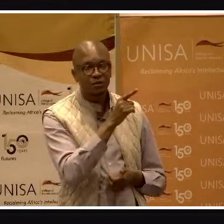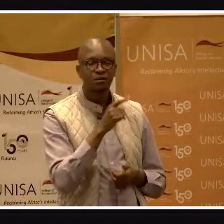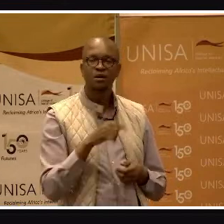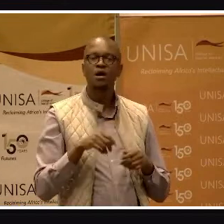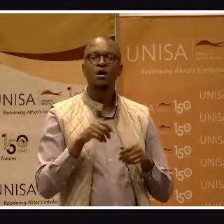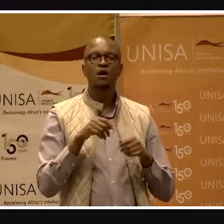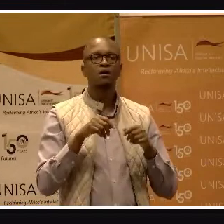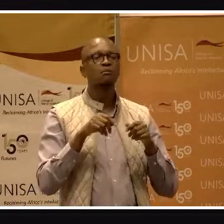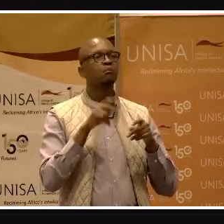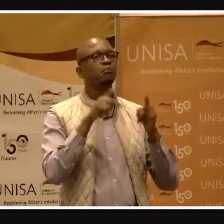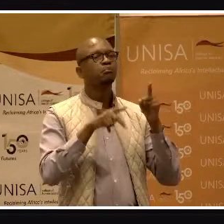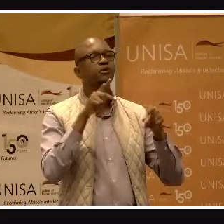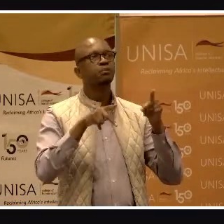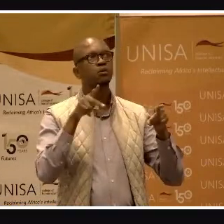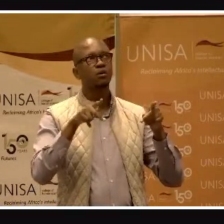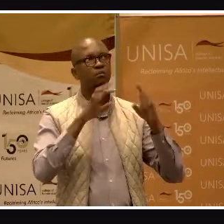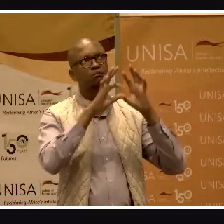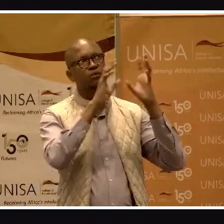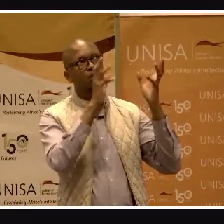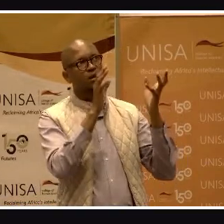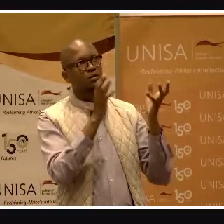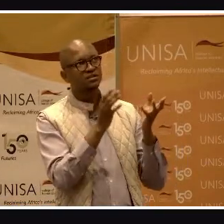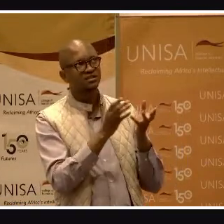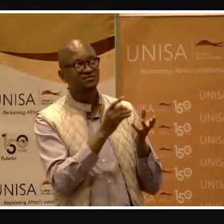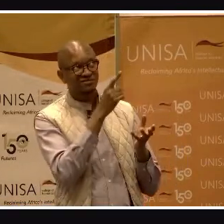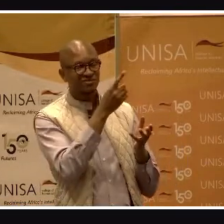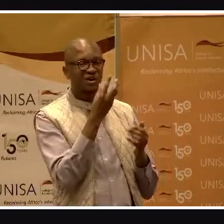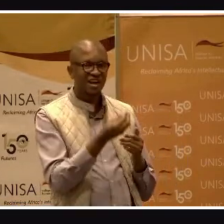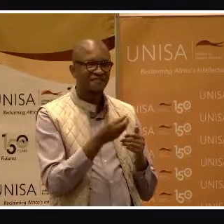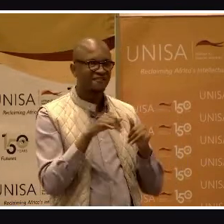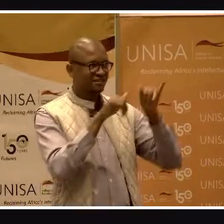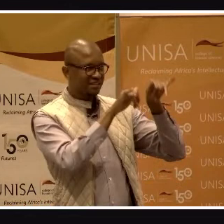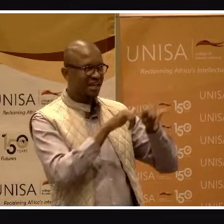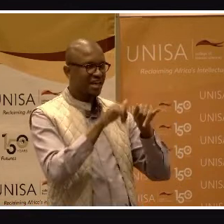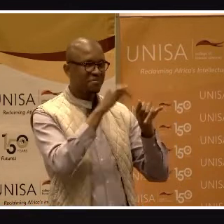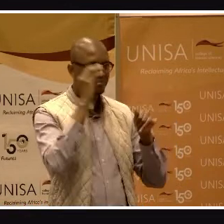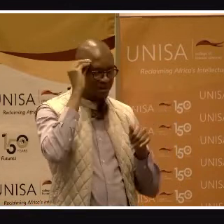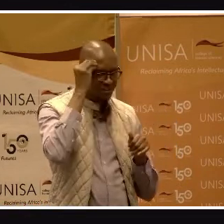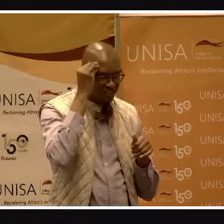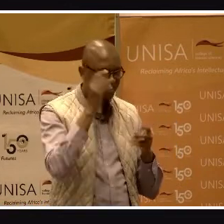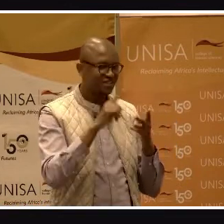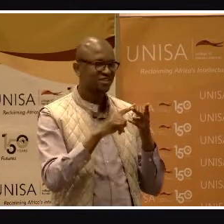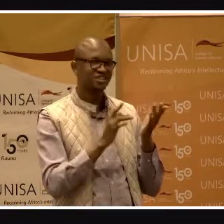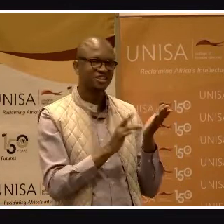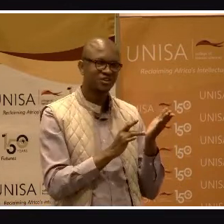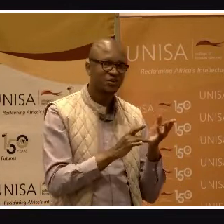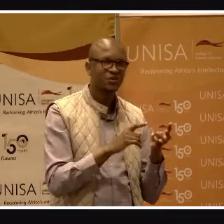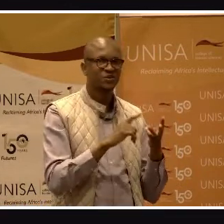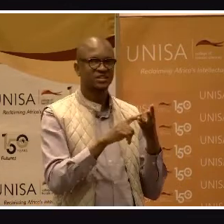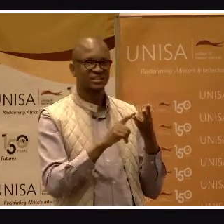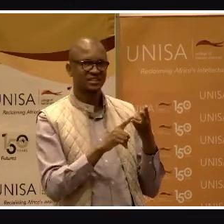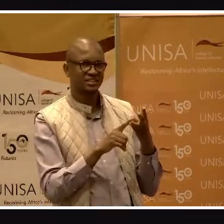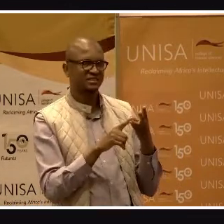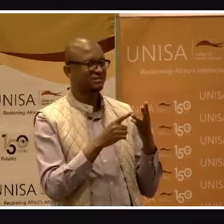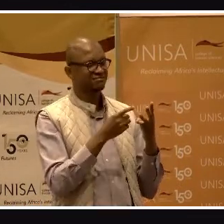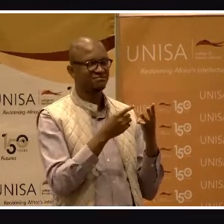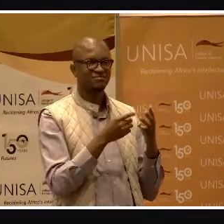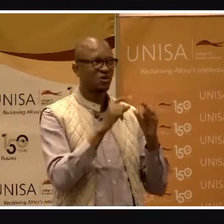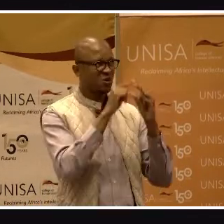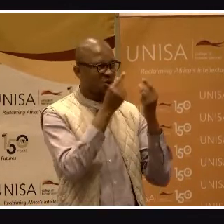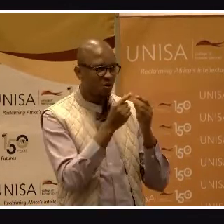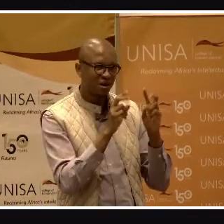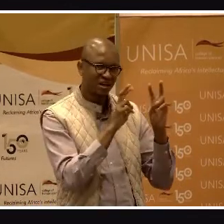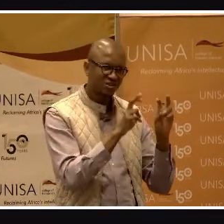who are connected by gender, interests such as technology, economics, global issues, and more. Then when